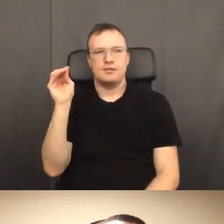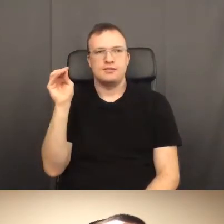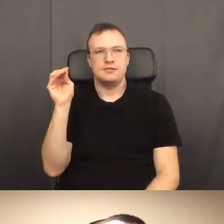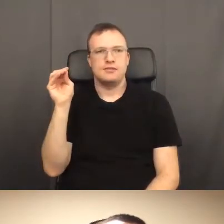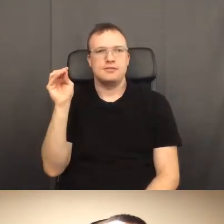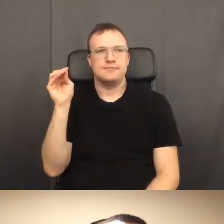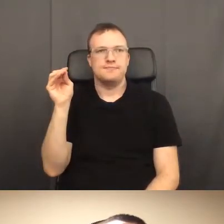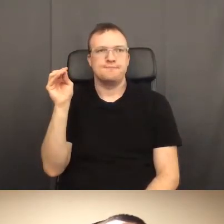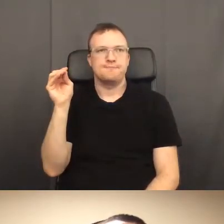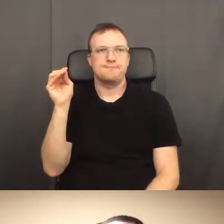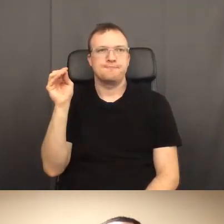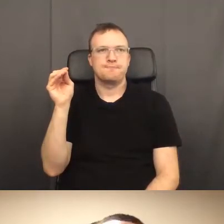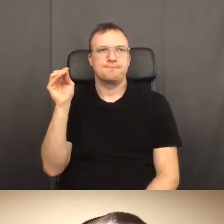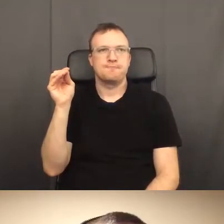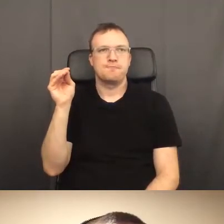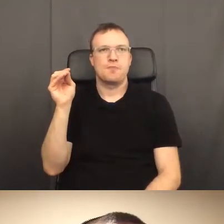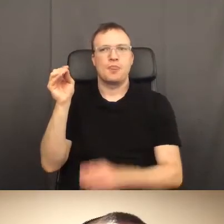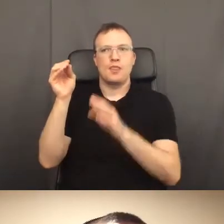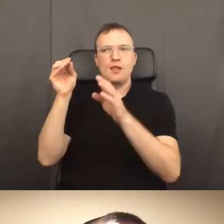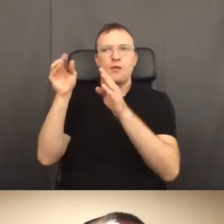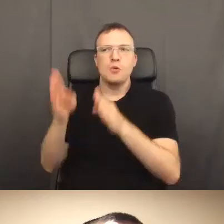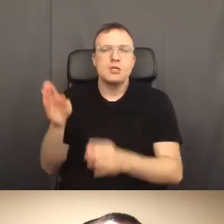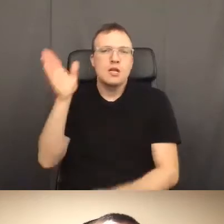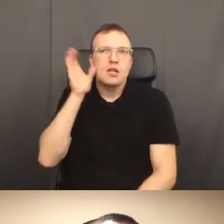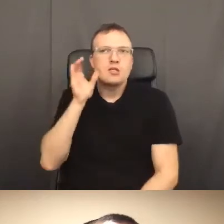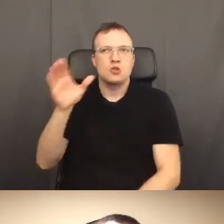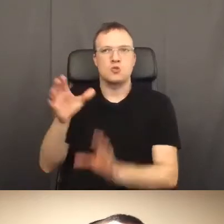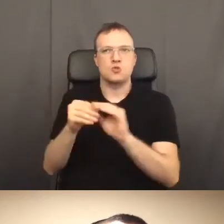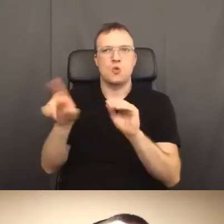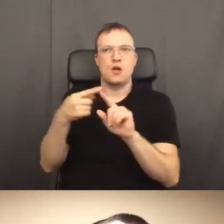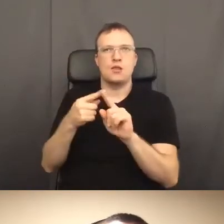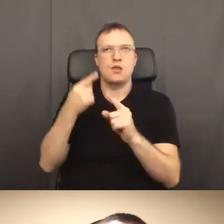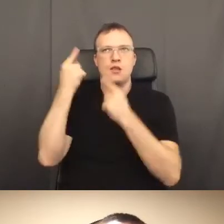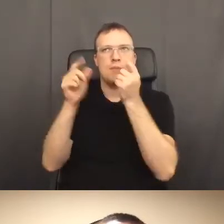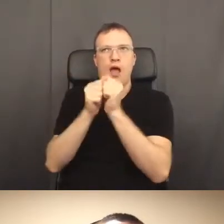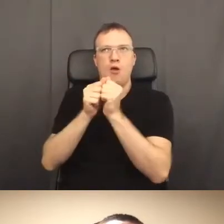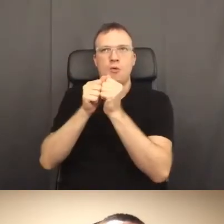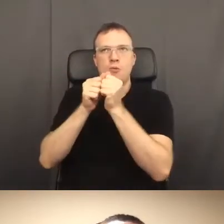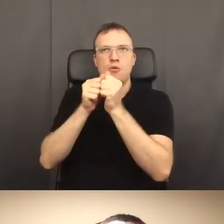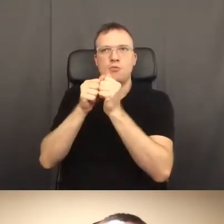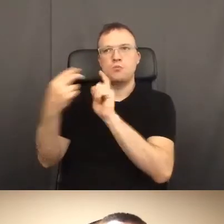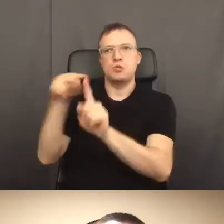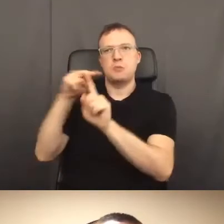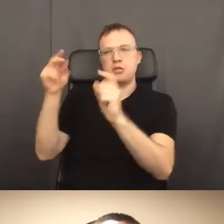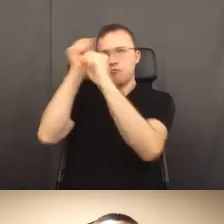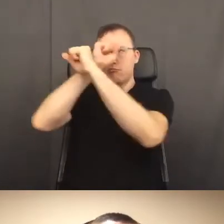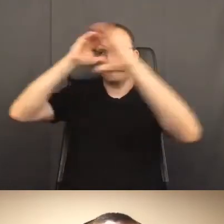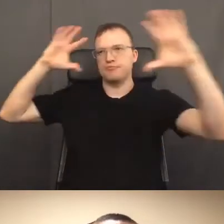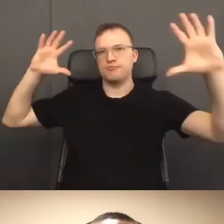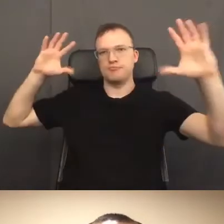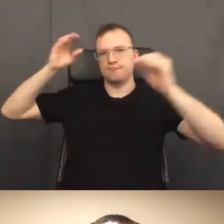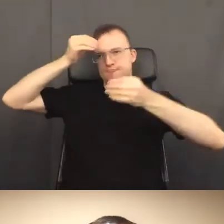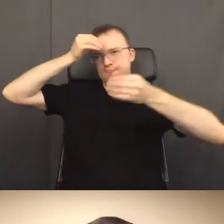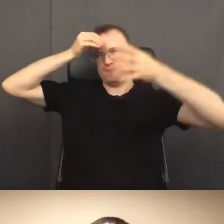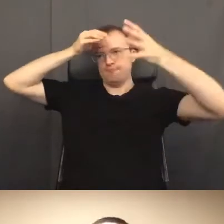gain a perspective through listening. And I think that was one thing that